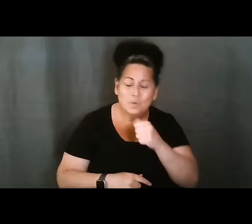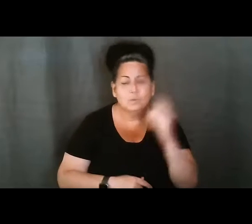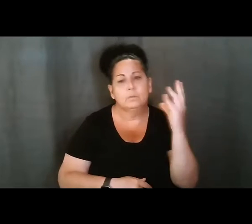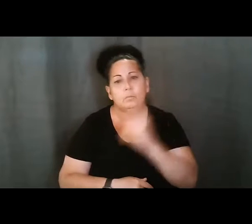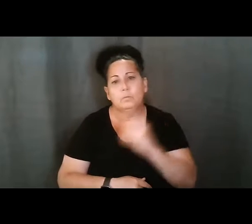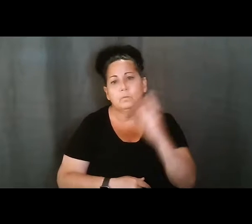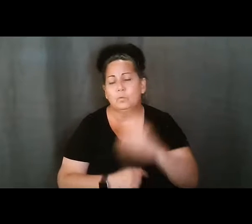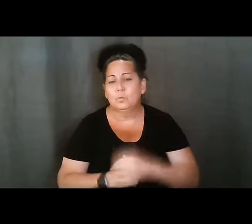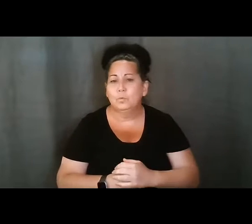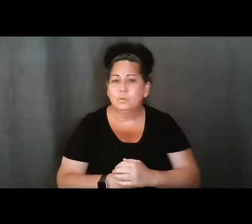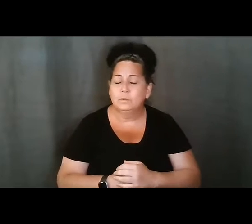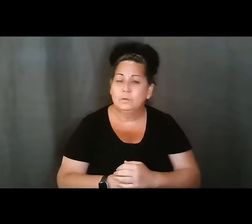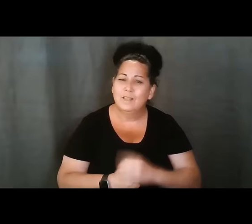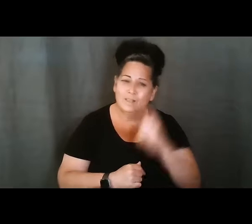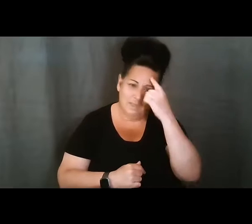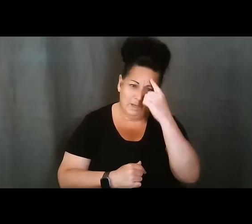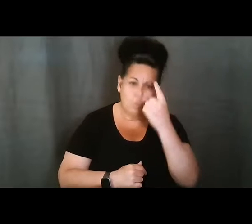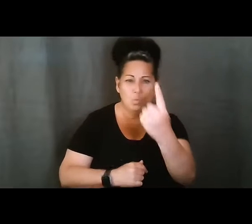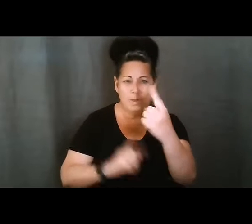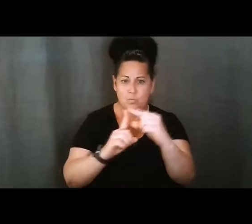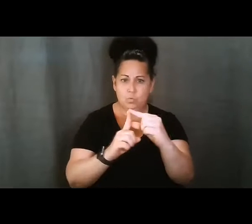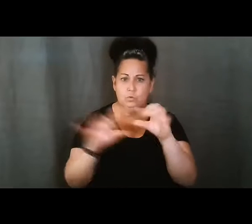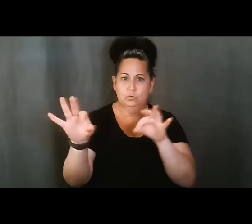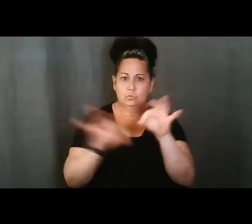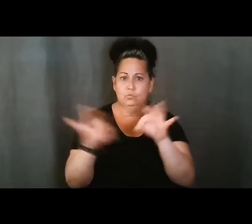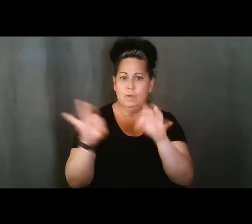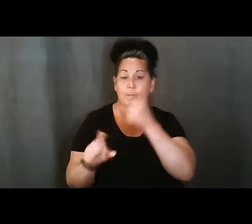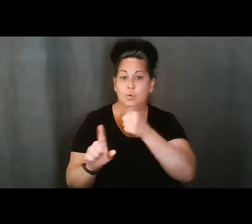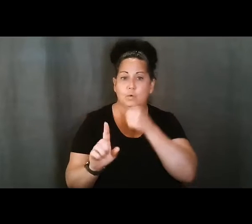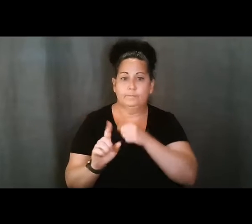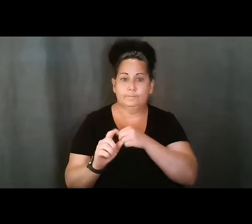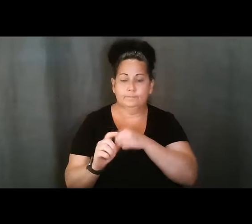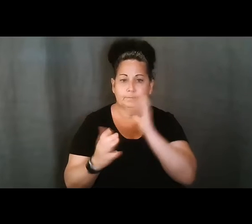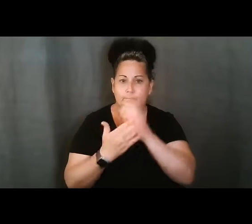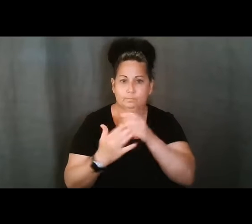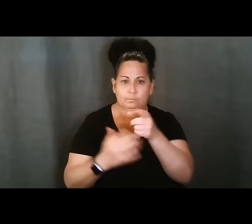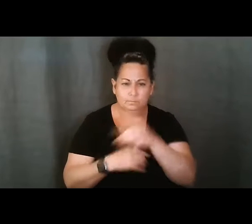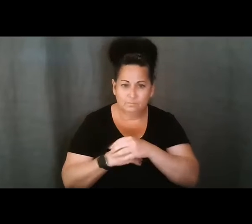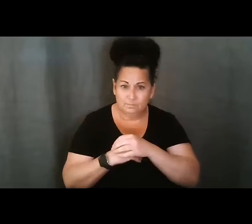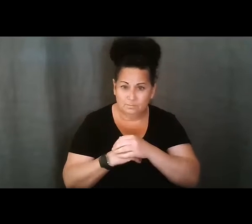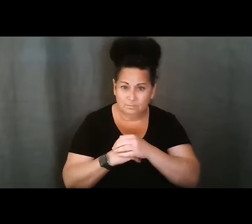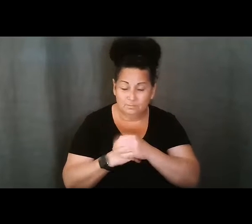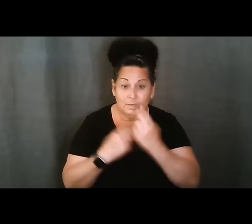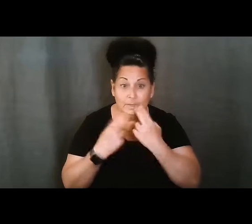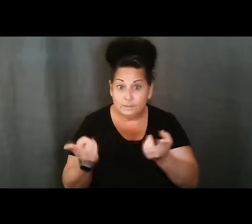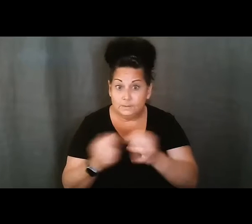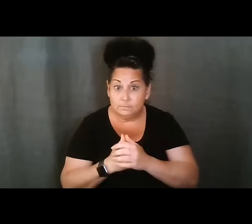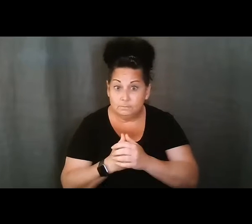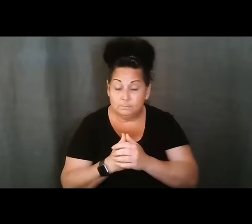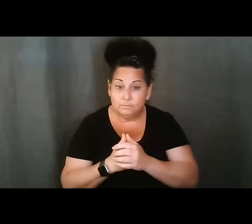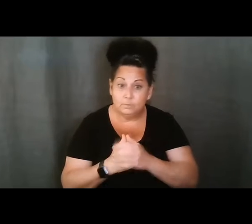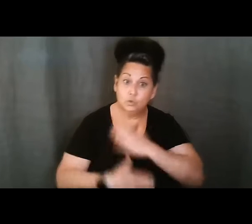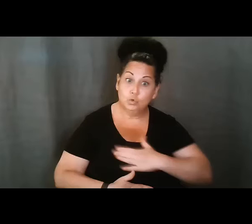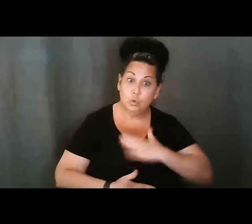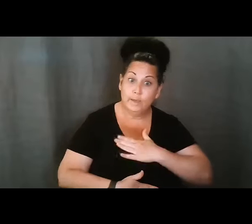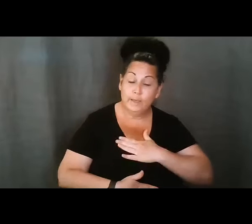If you had to think of one word to describe her, what would it be? Would it be innocent? Would it be joy? Would it be